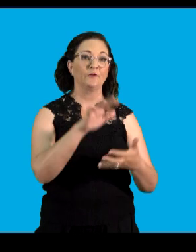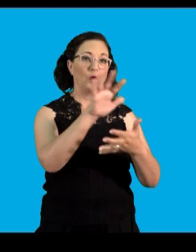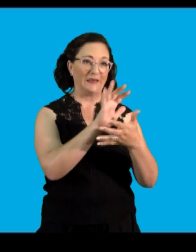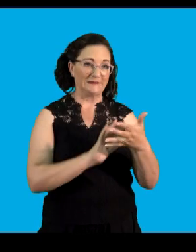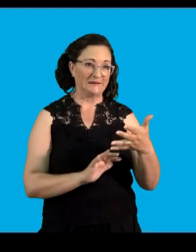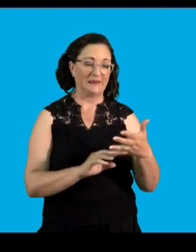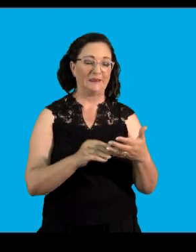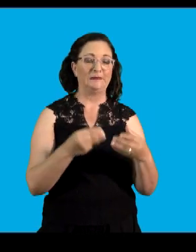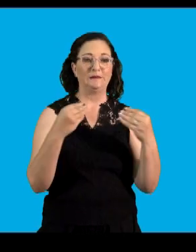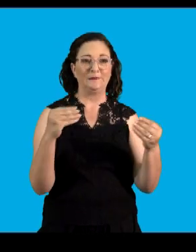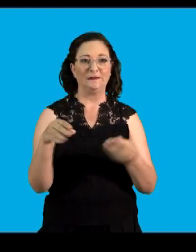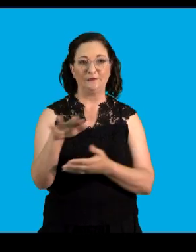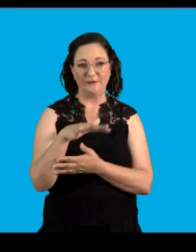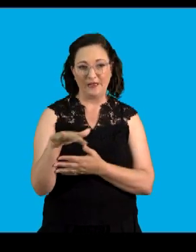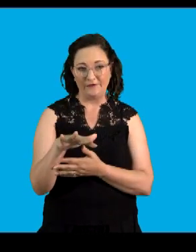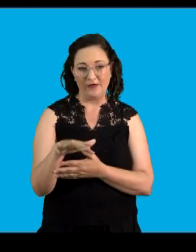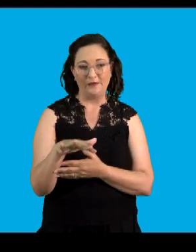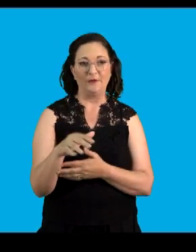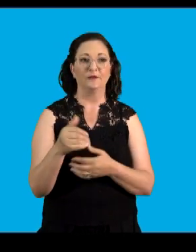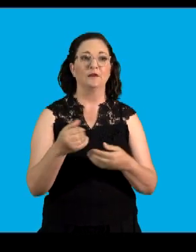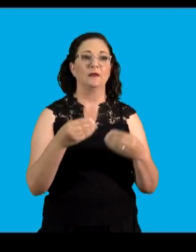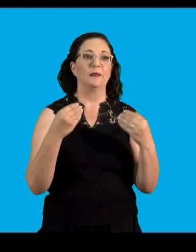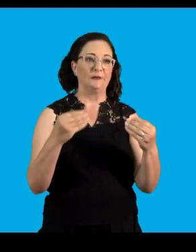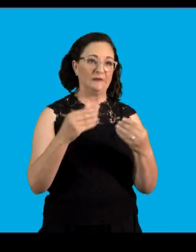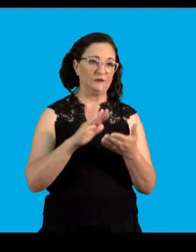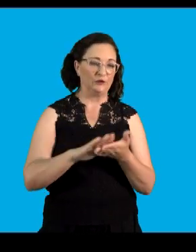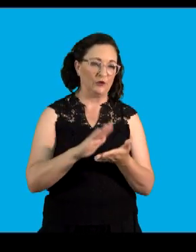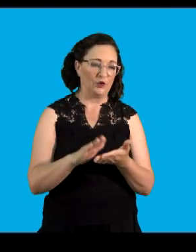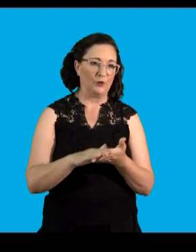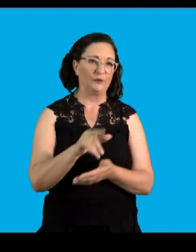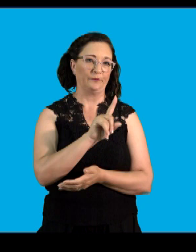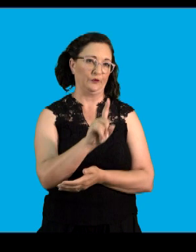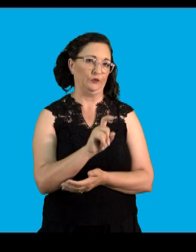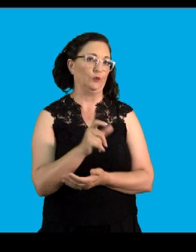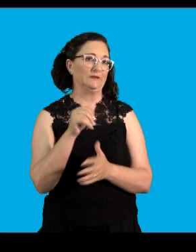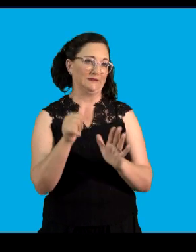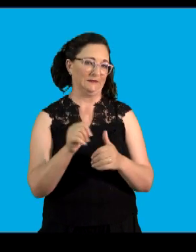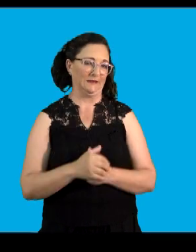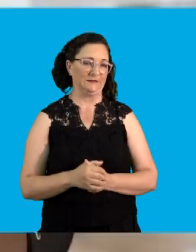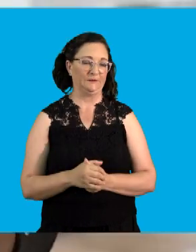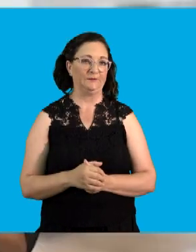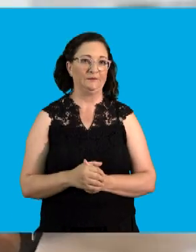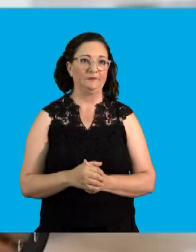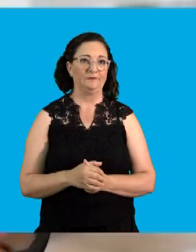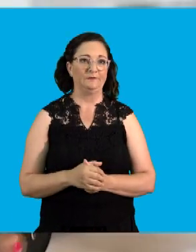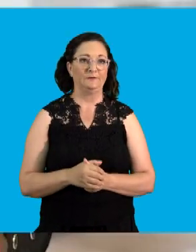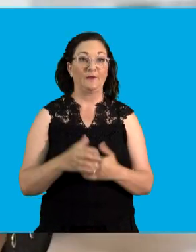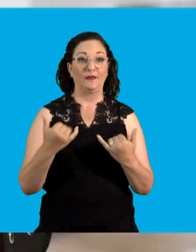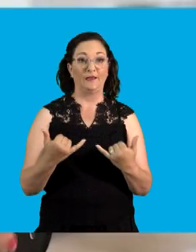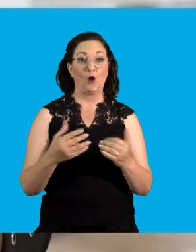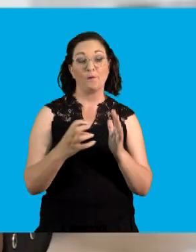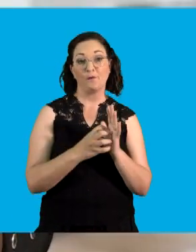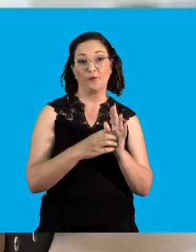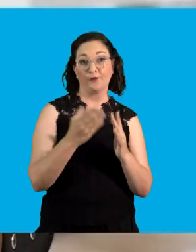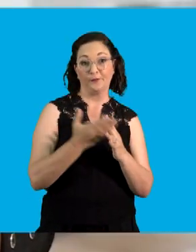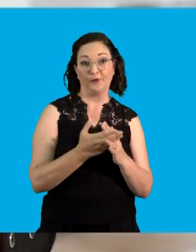essay. There's business environment, which is in question 5, and business operation, which is your question 6. We're going to go on a